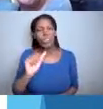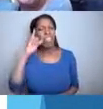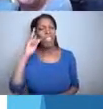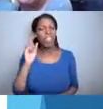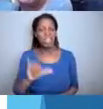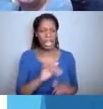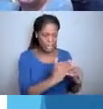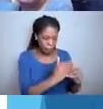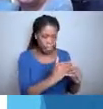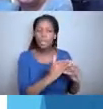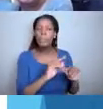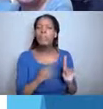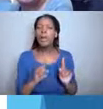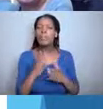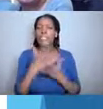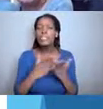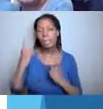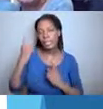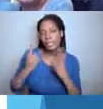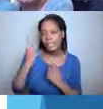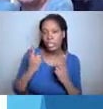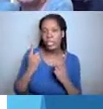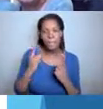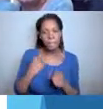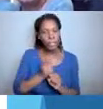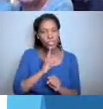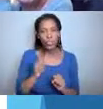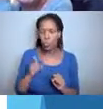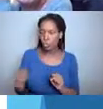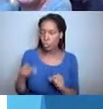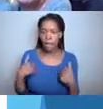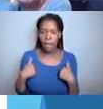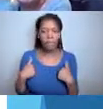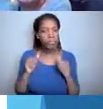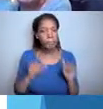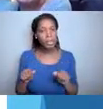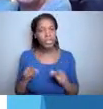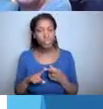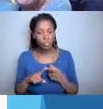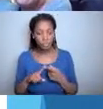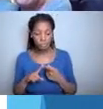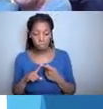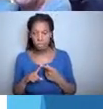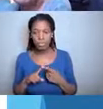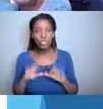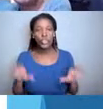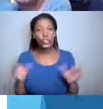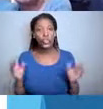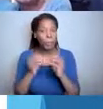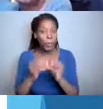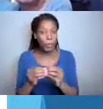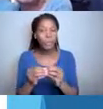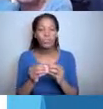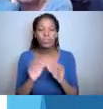okay these are considerations and to lynn's point kind of that tapping into your own experience i think will create um a product